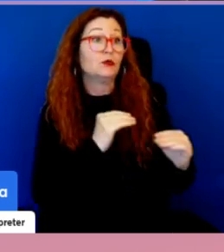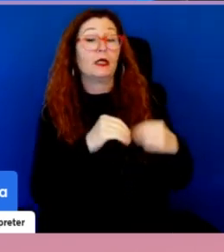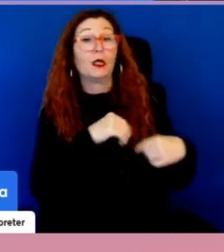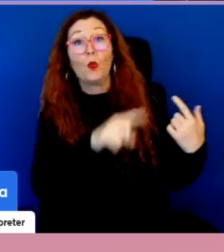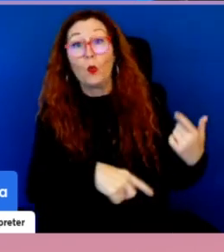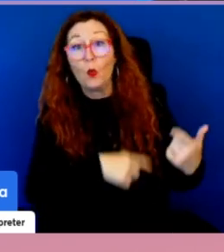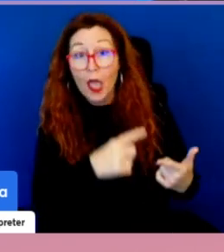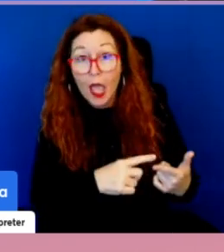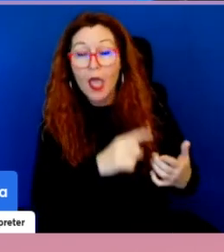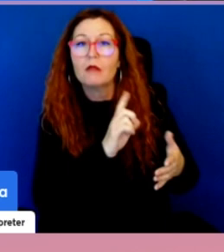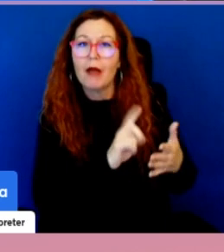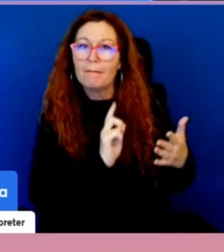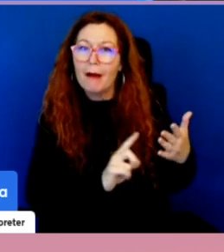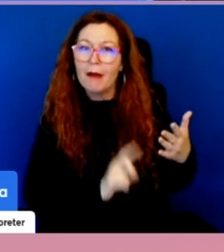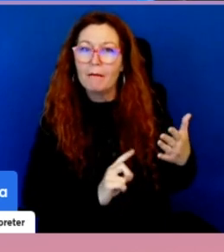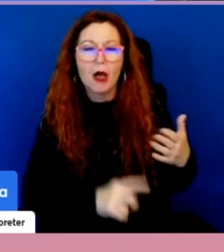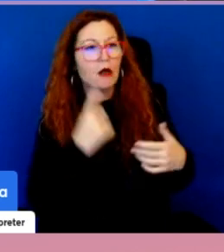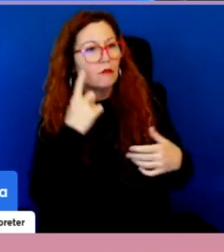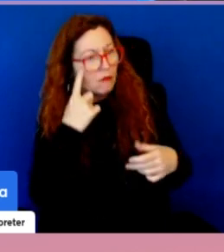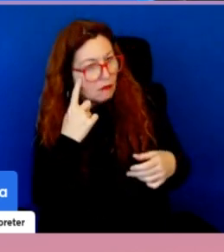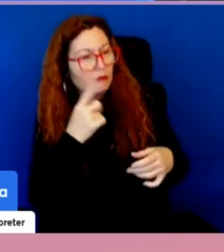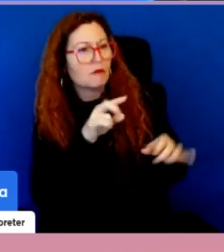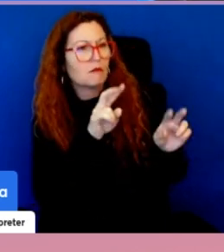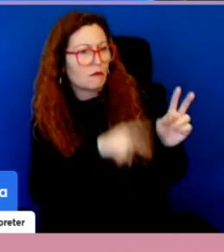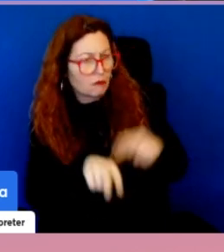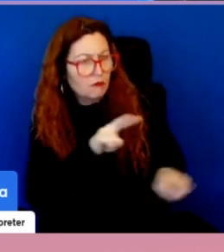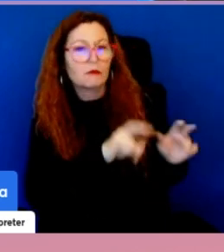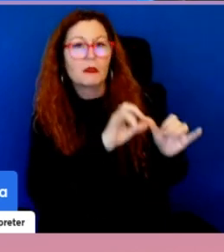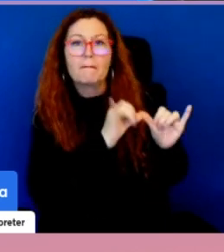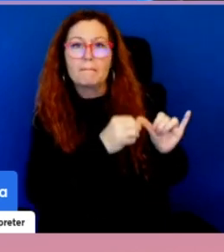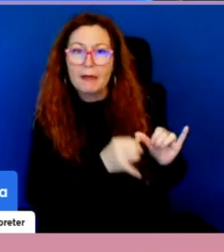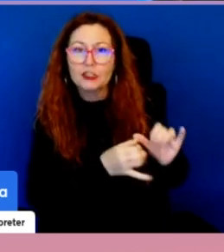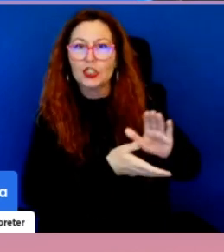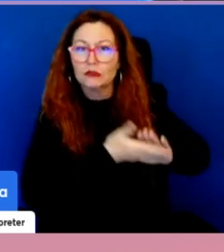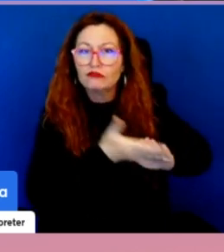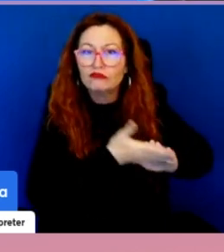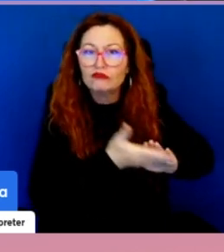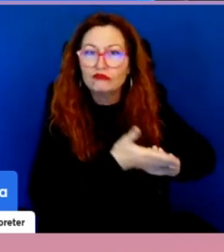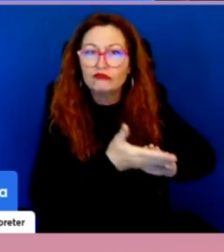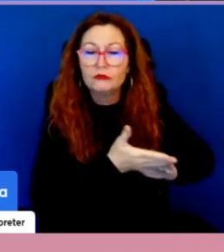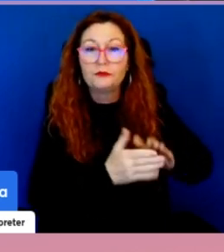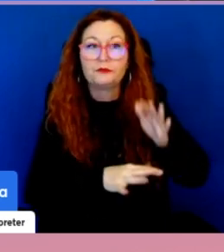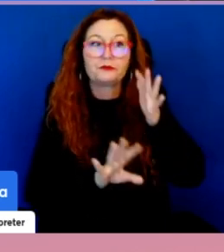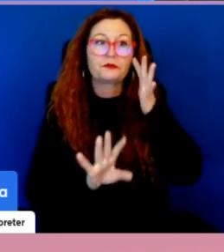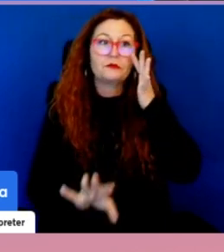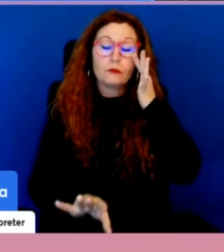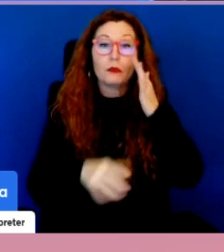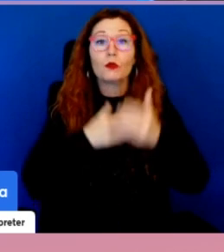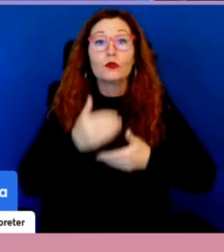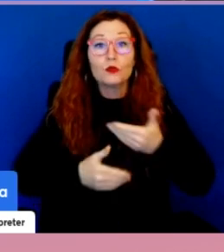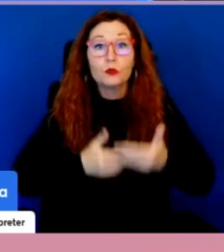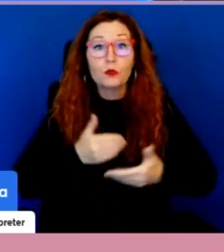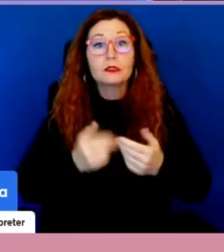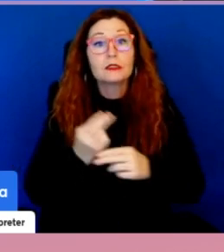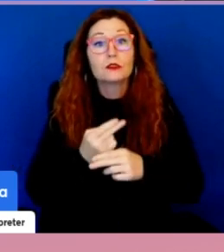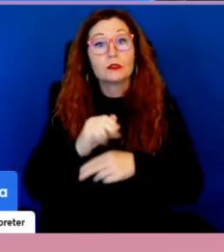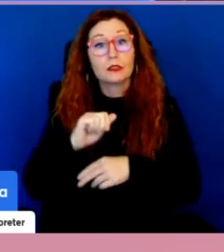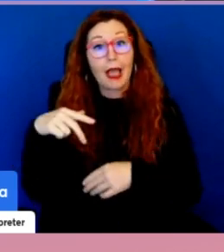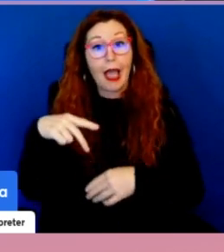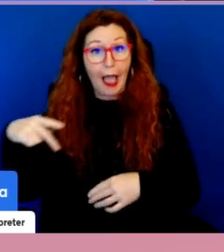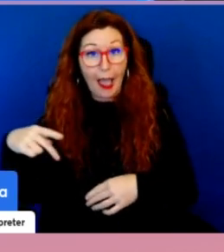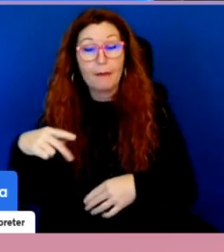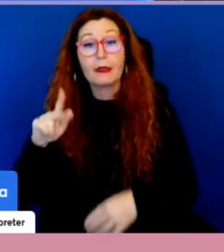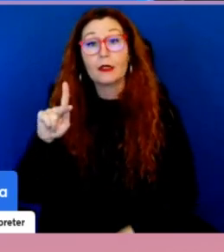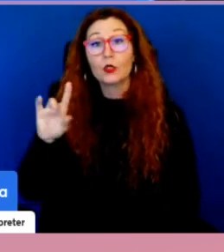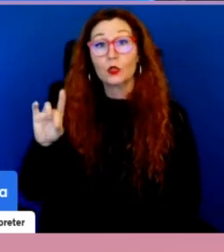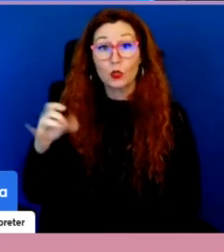performing? And they want to, because of that low bandwidth, they want to process that on applications running Kubernetes local